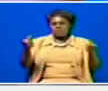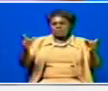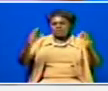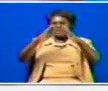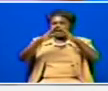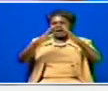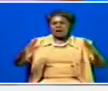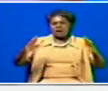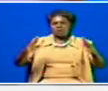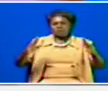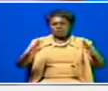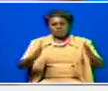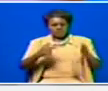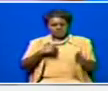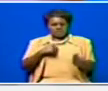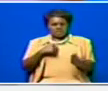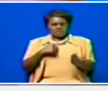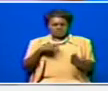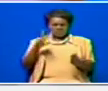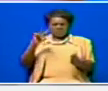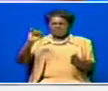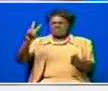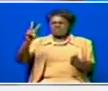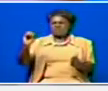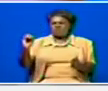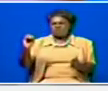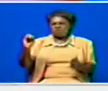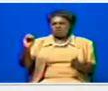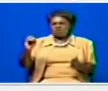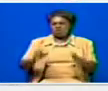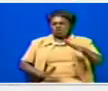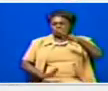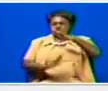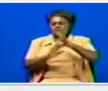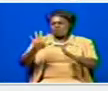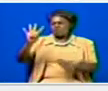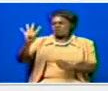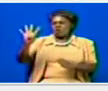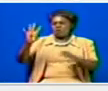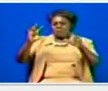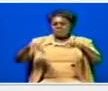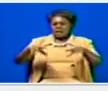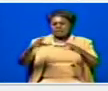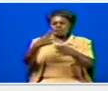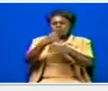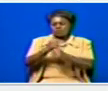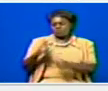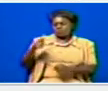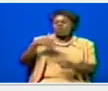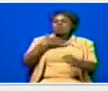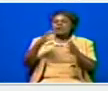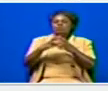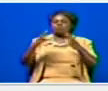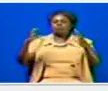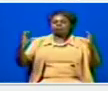leaner. Muganda, who fills the Vivo Energy, which is among the top four oil marketers in Kenya, will be looking to expand its